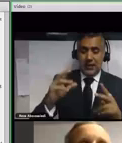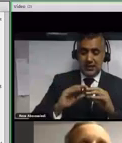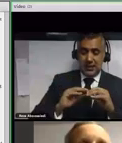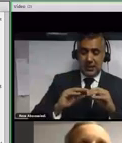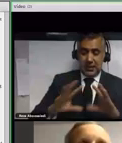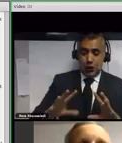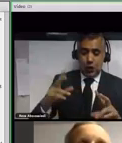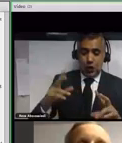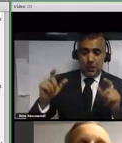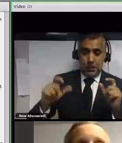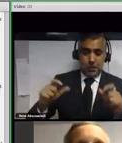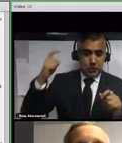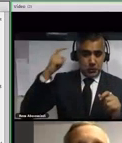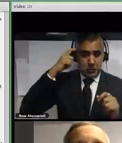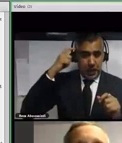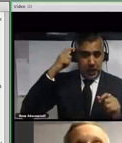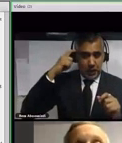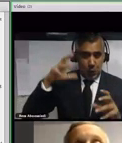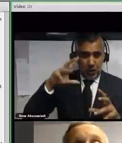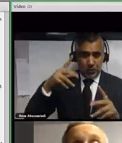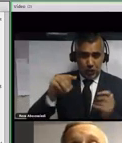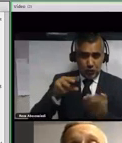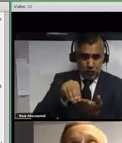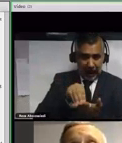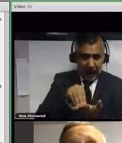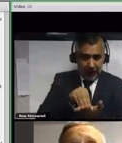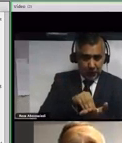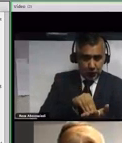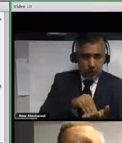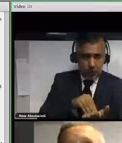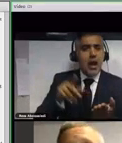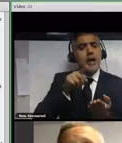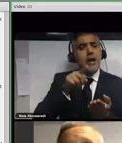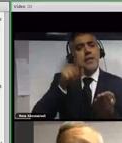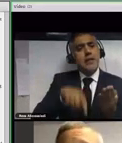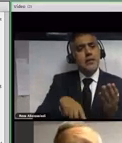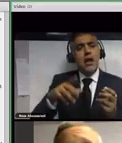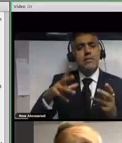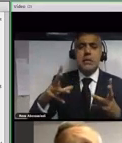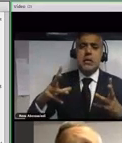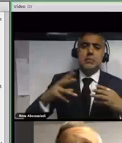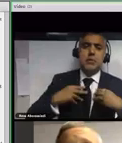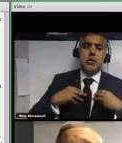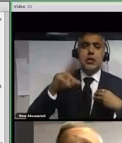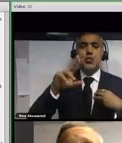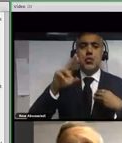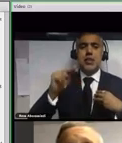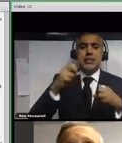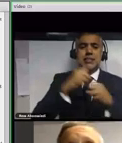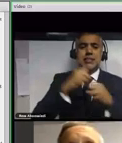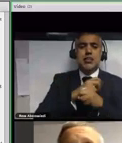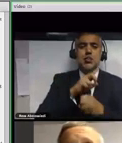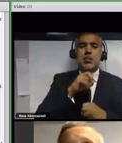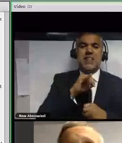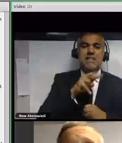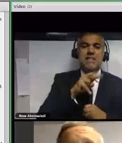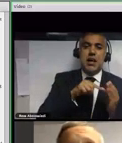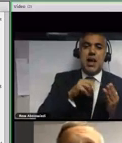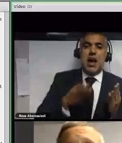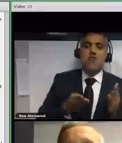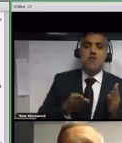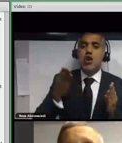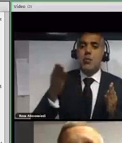what it's capturing. And they've been widely adopted. The UN Statistical Division has recommended it for use